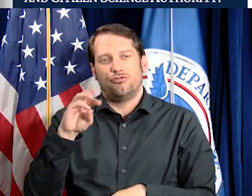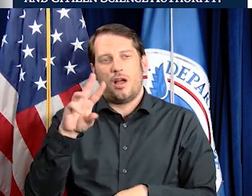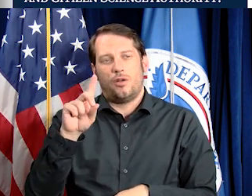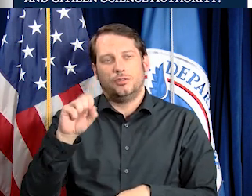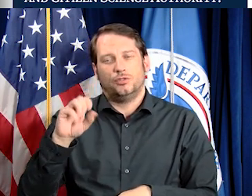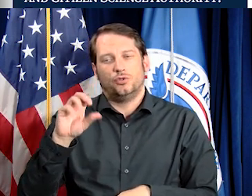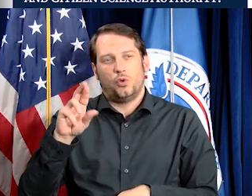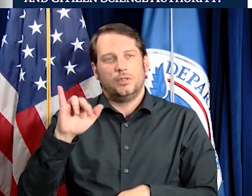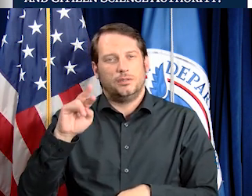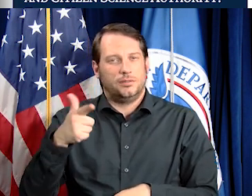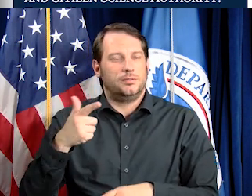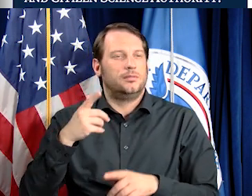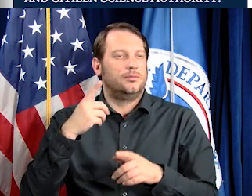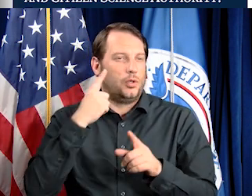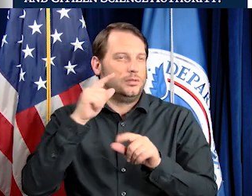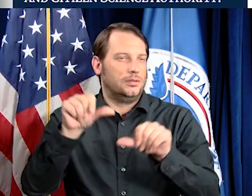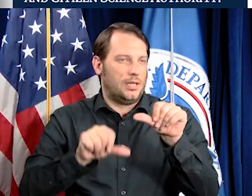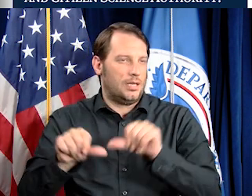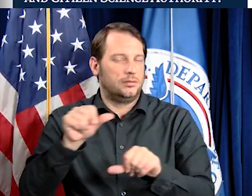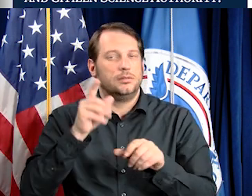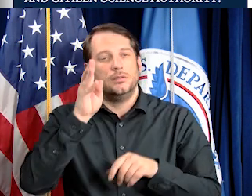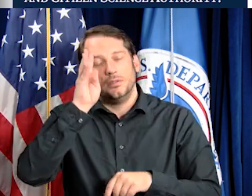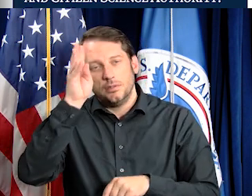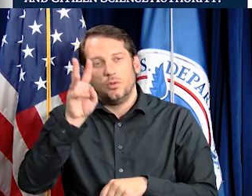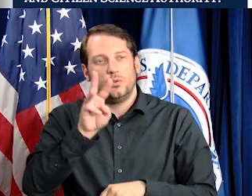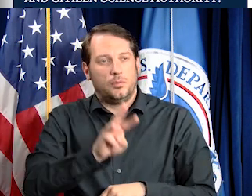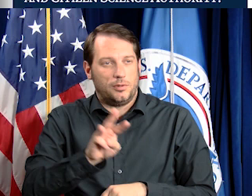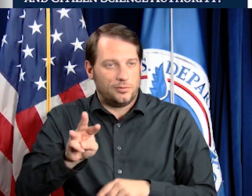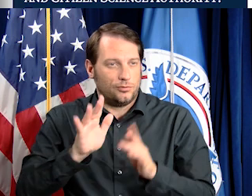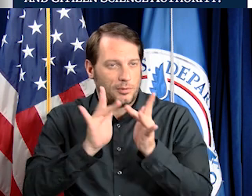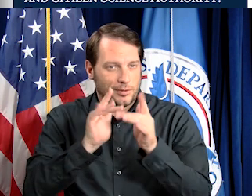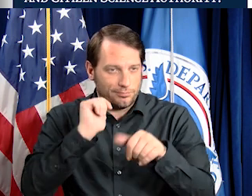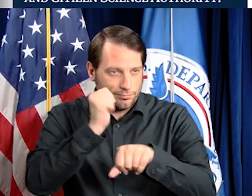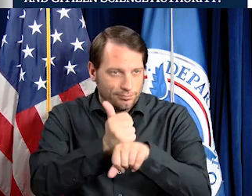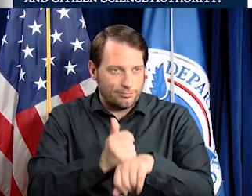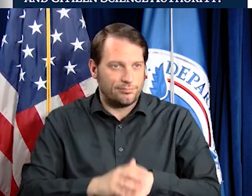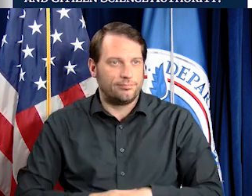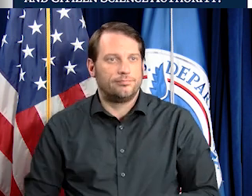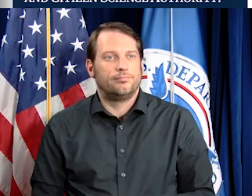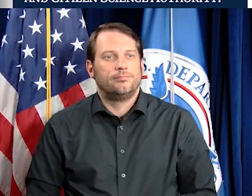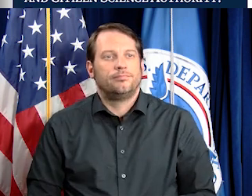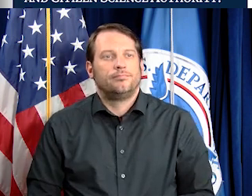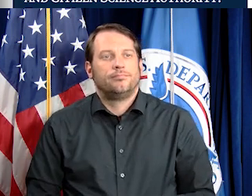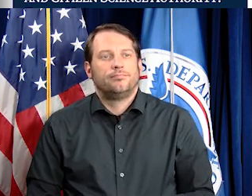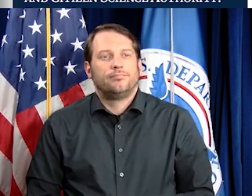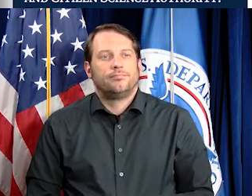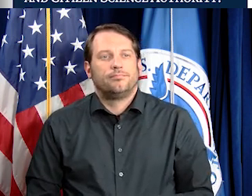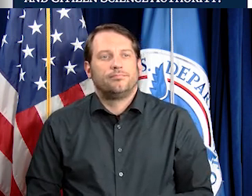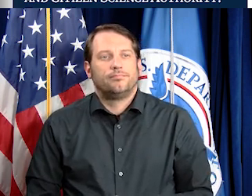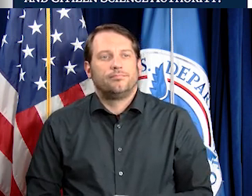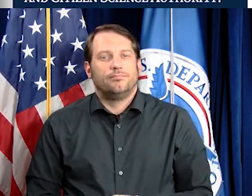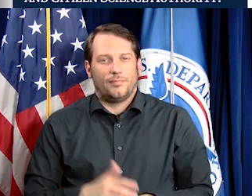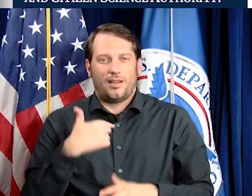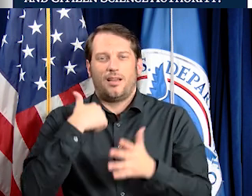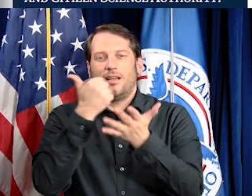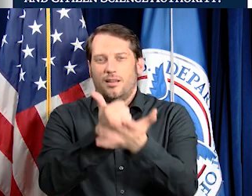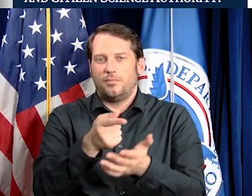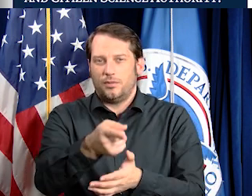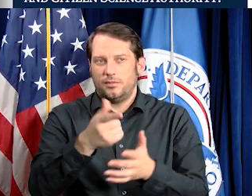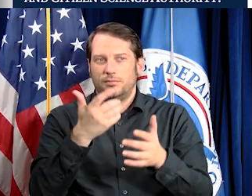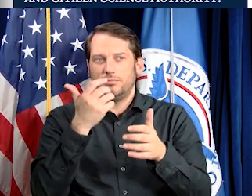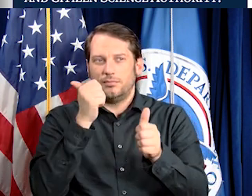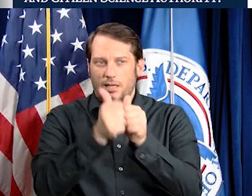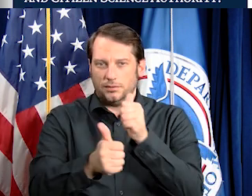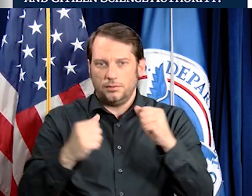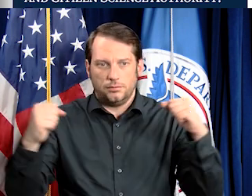citizenscience.gov. Also, we were able to contribute and help with the passing of the Crowdsourcing and Citizen Science Act of 2016.